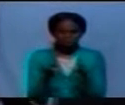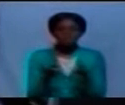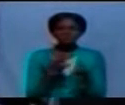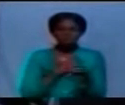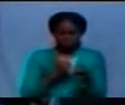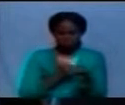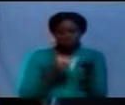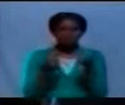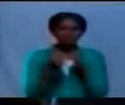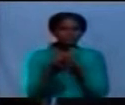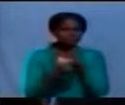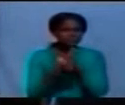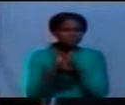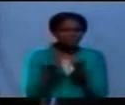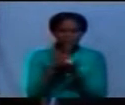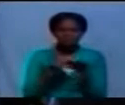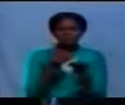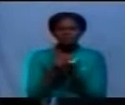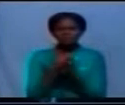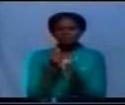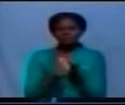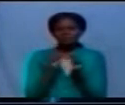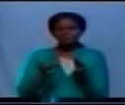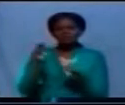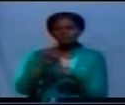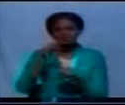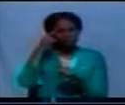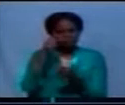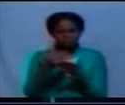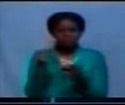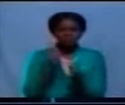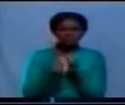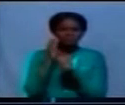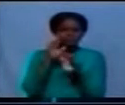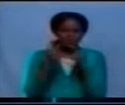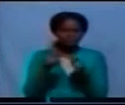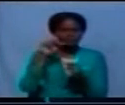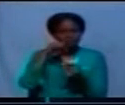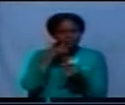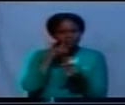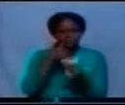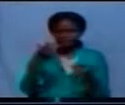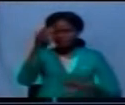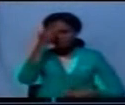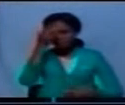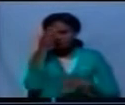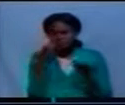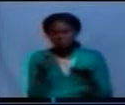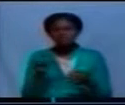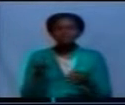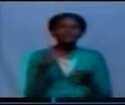want to save some money which I can use for something which will come tomorrow? I may fall sick, I may need those